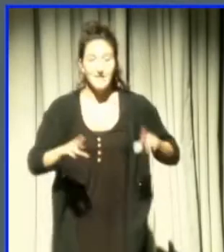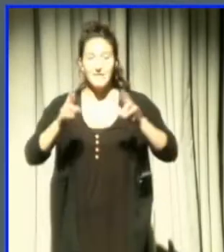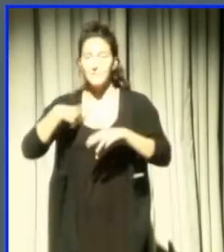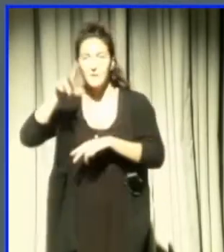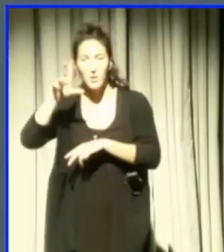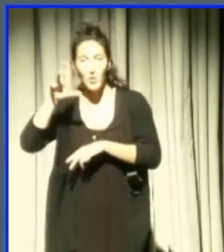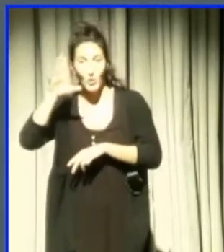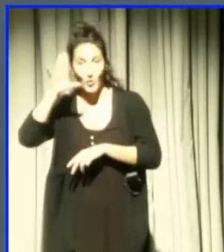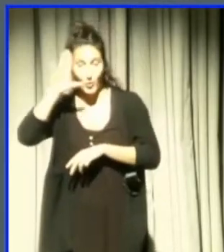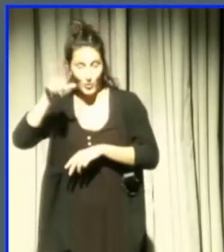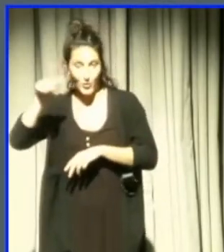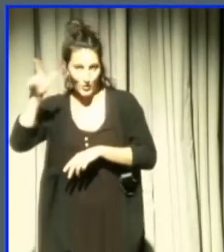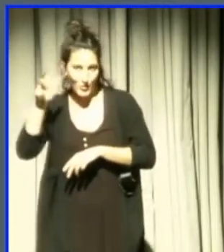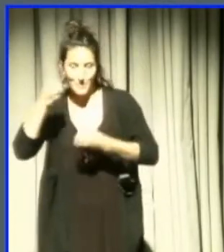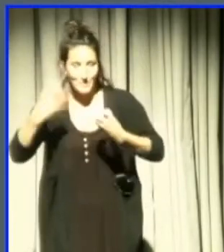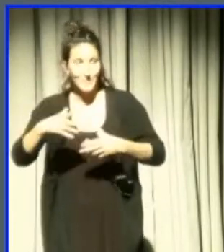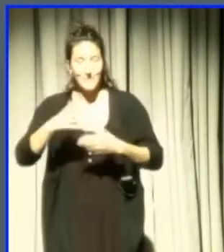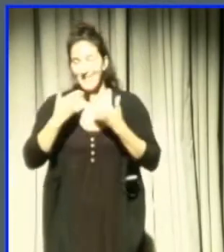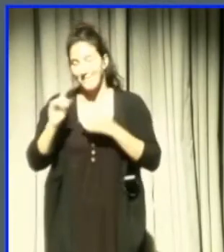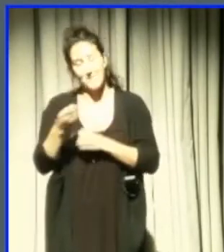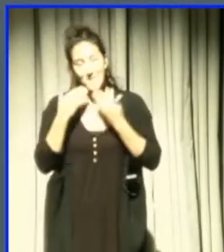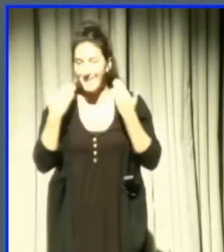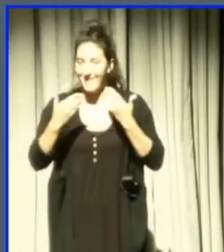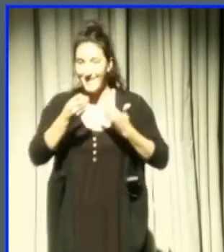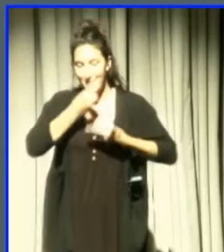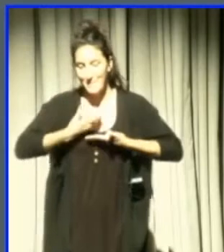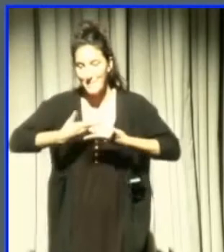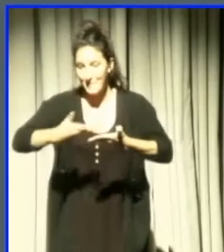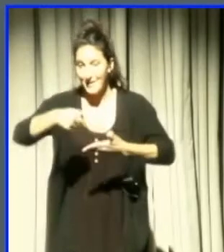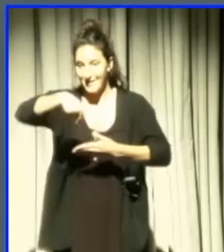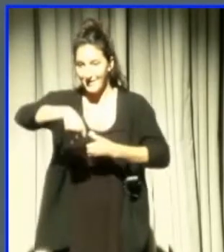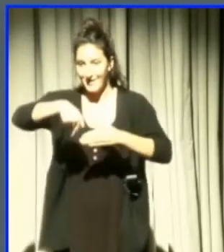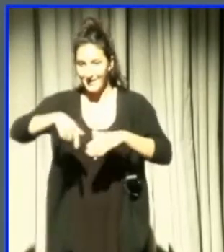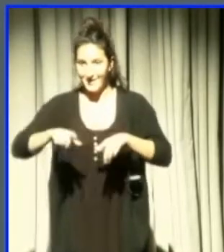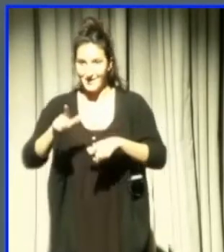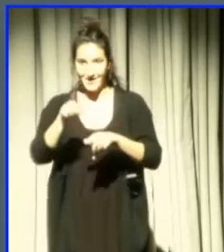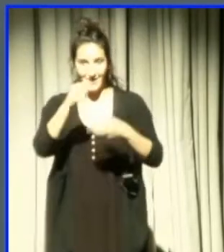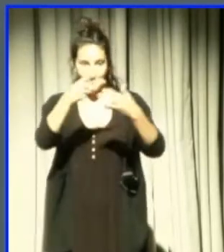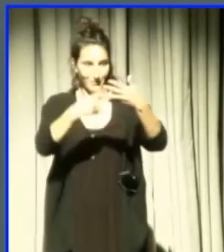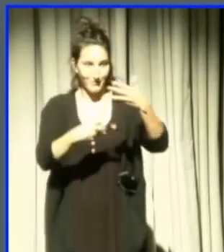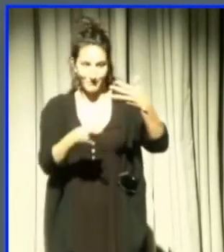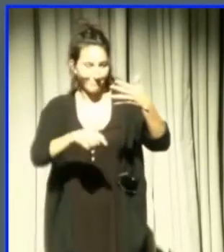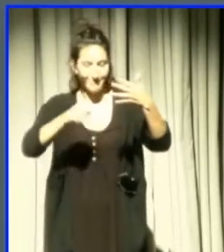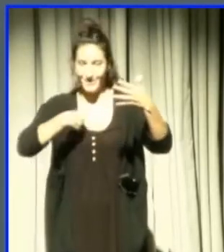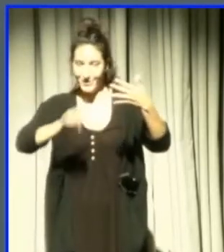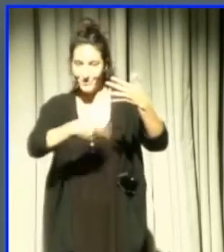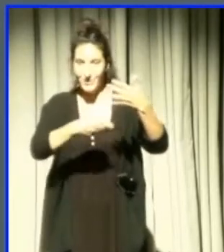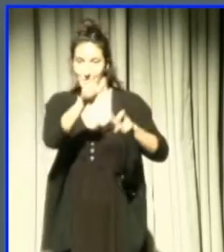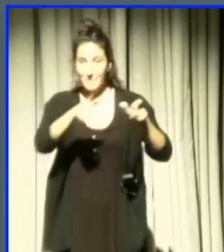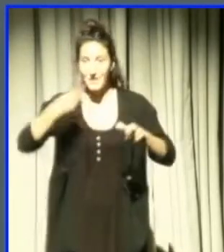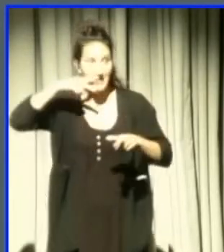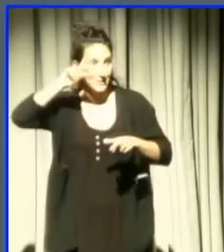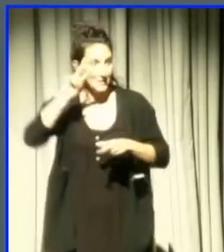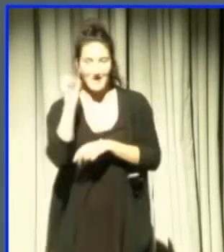today in this amazing panel of trans specialists. So I'm really delighted. Sorry to be,